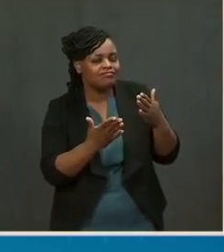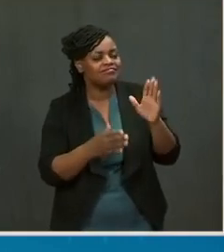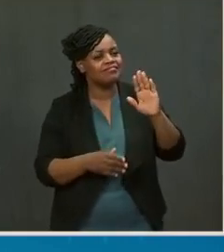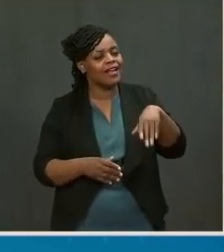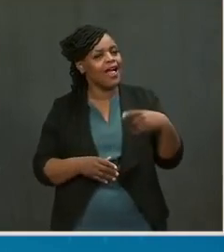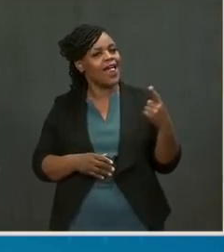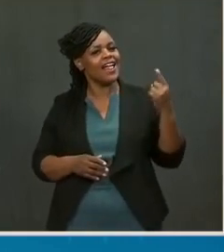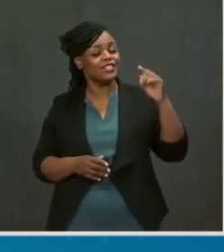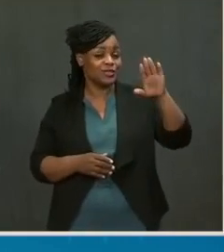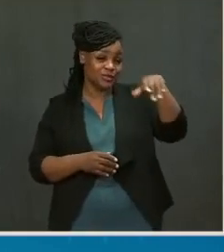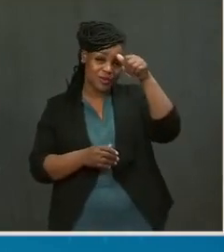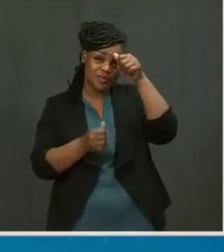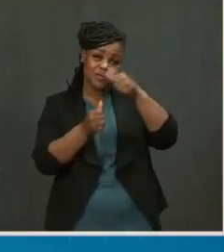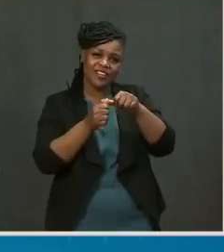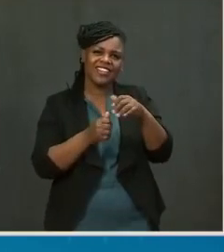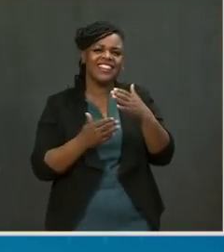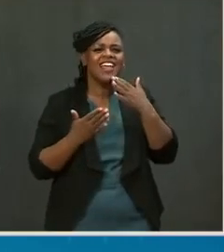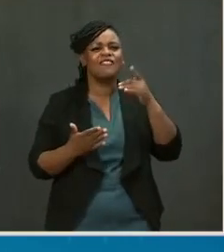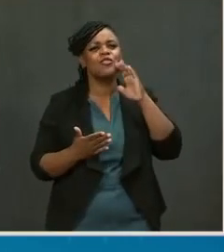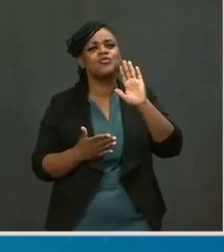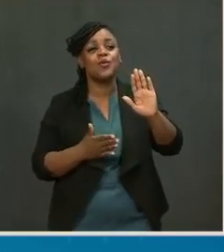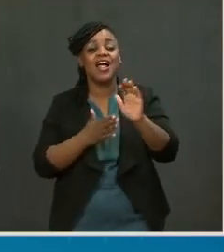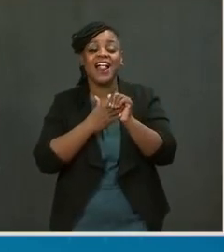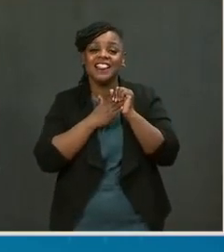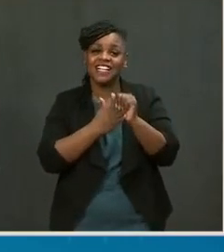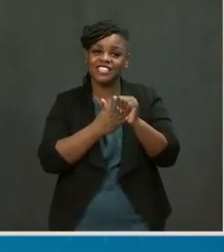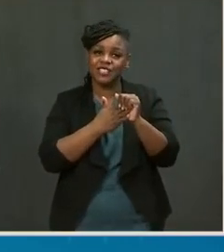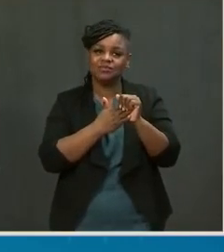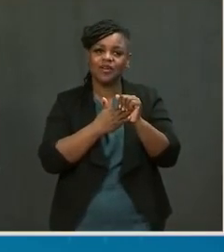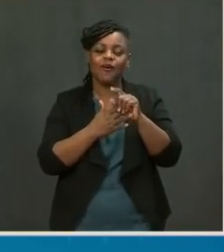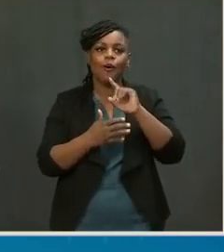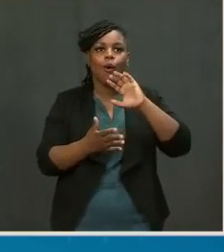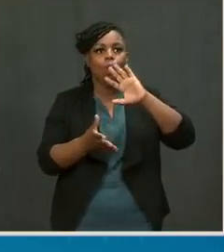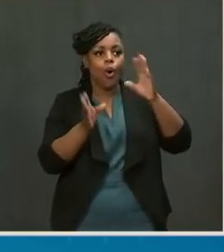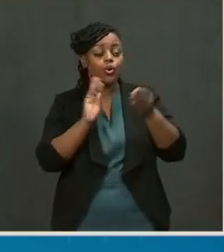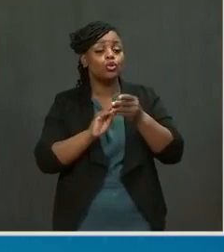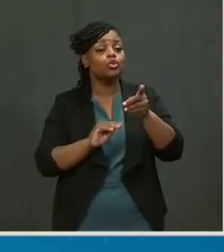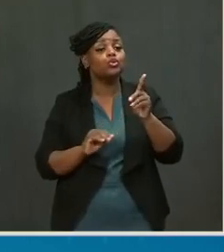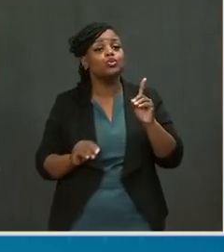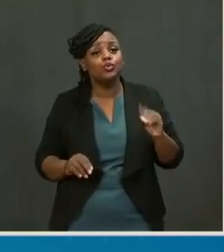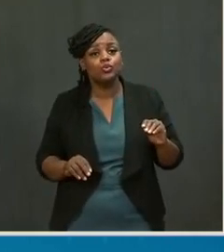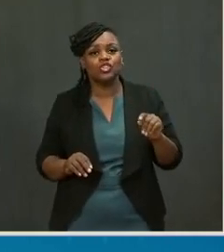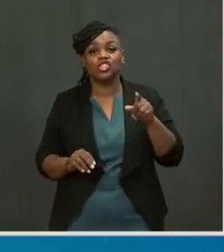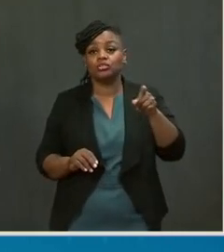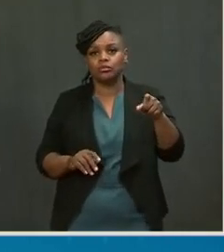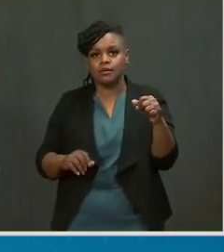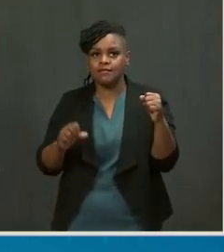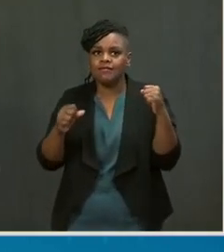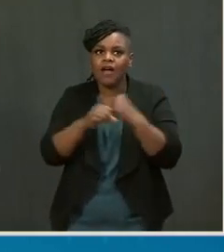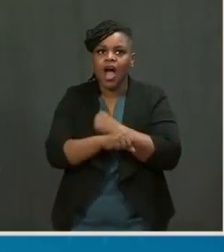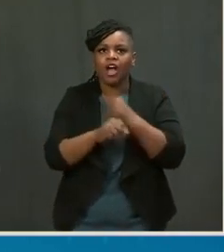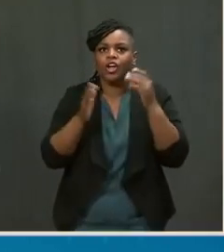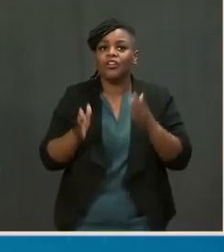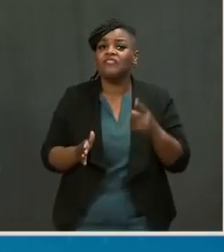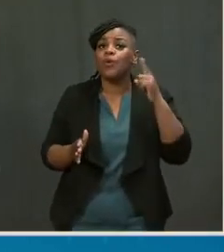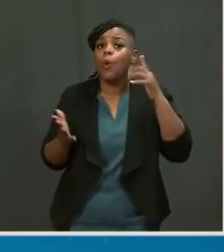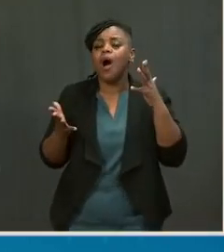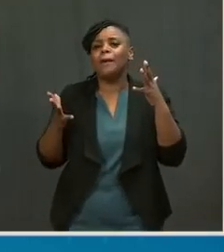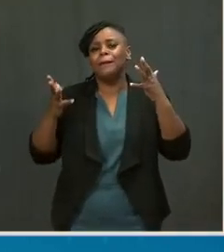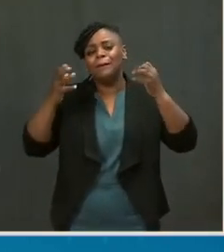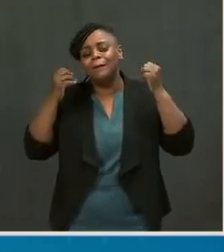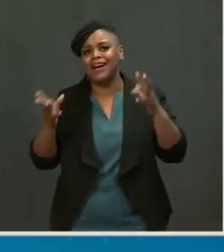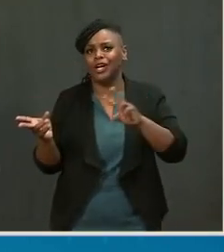thank you for your leadership and all that you do. She's been a particular fighter on a number of issues, as you know, but in particular thinking